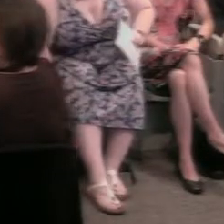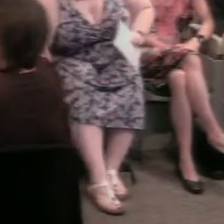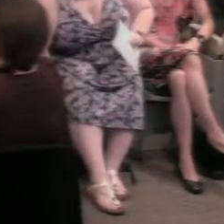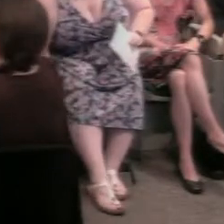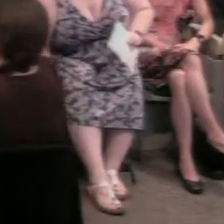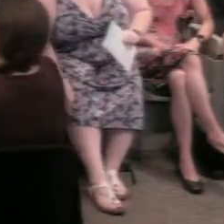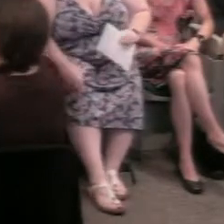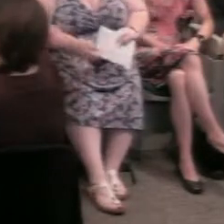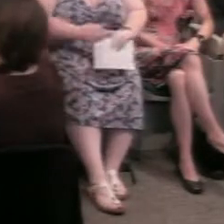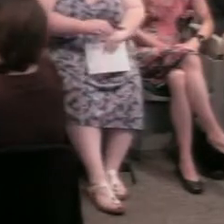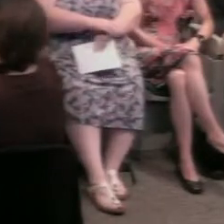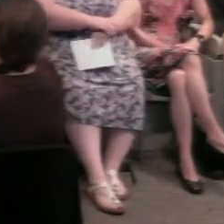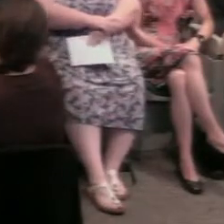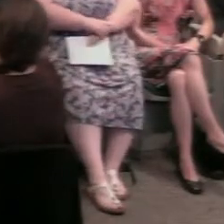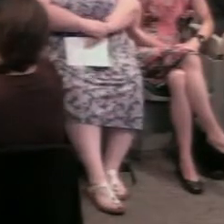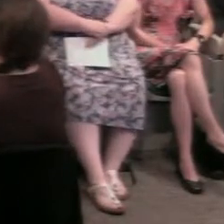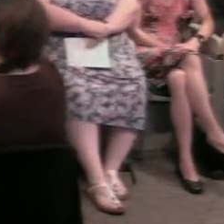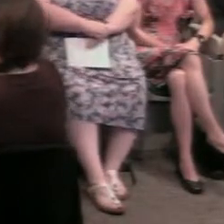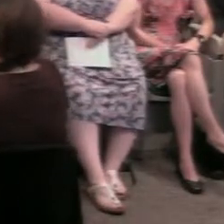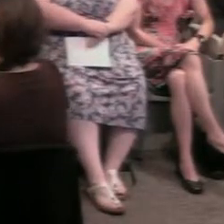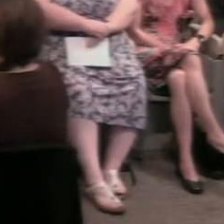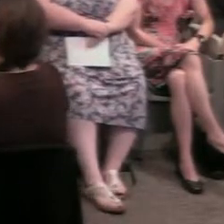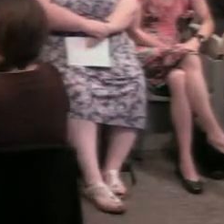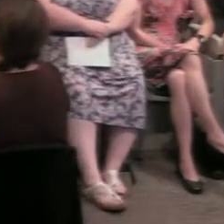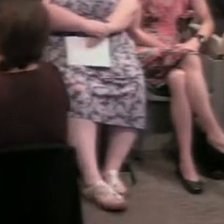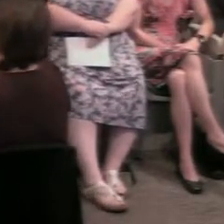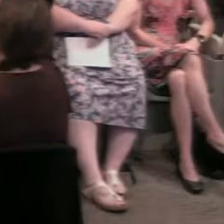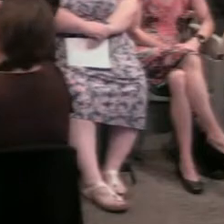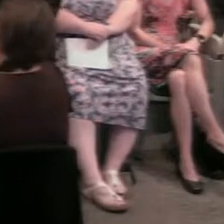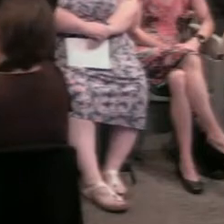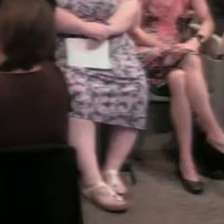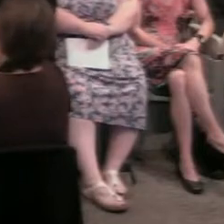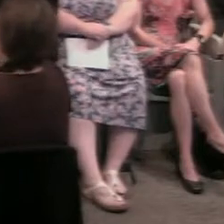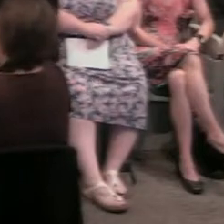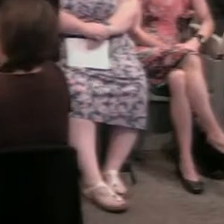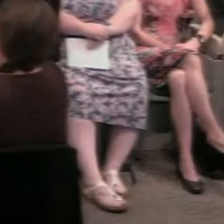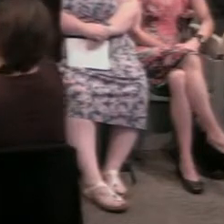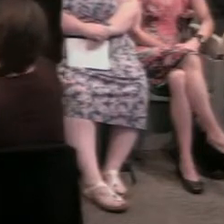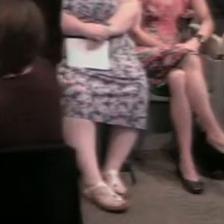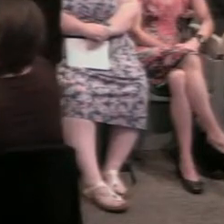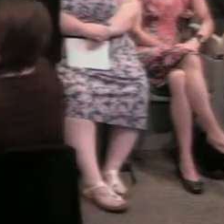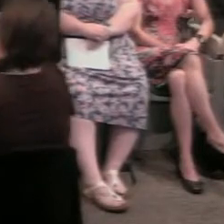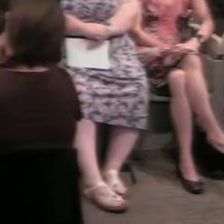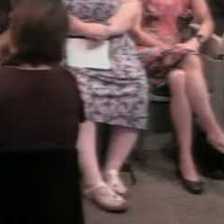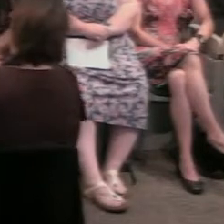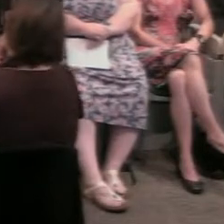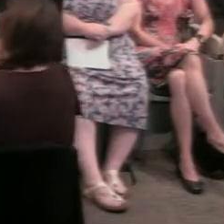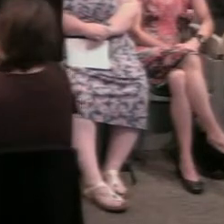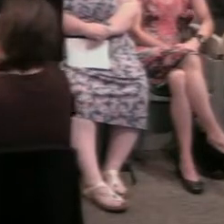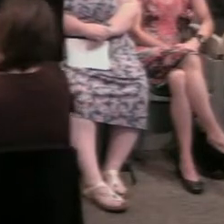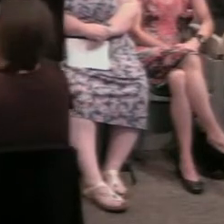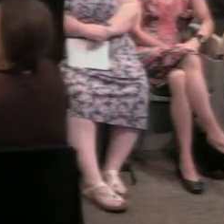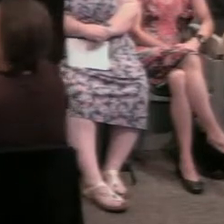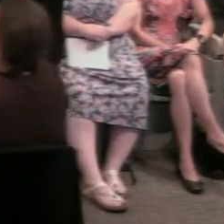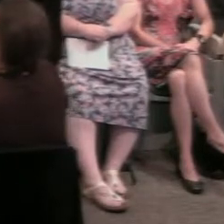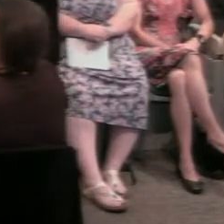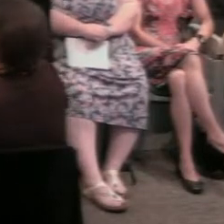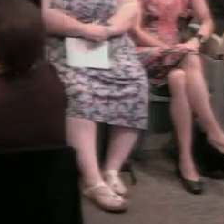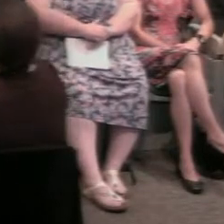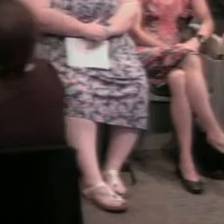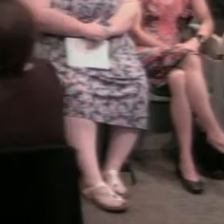met them because I wanted to interpret, and now if I had to give up either of the friendship or interpreting would go